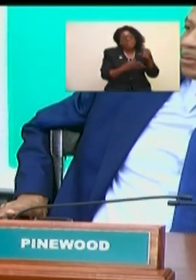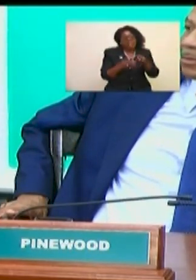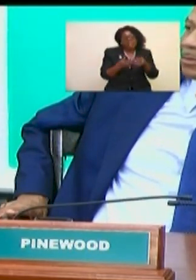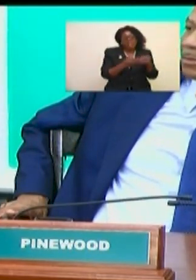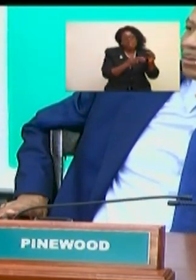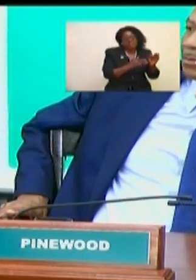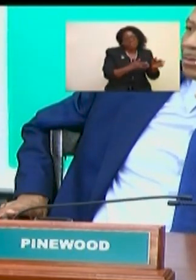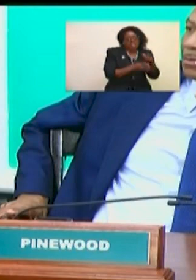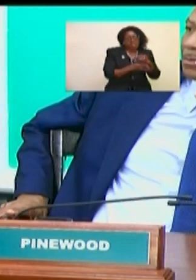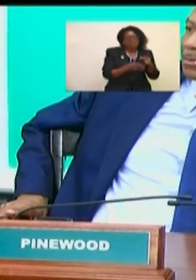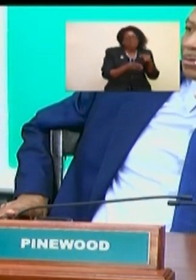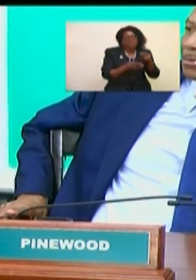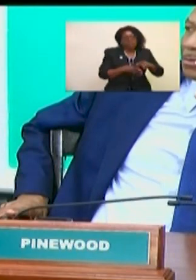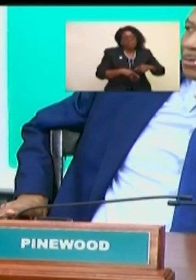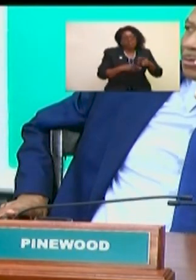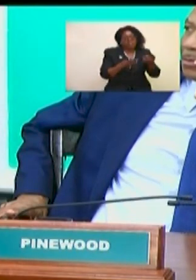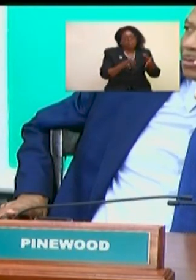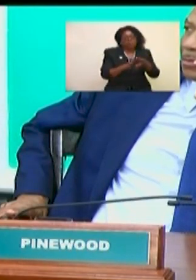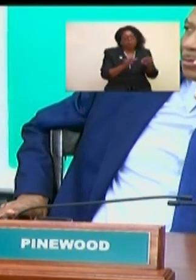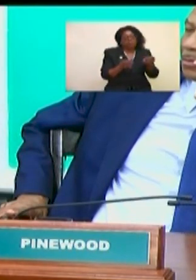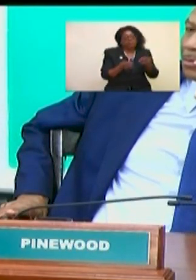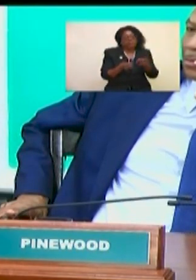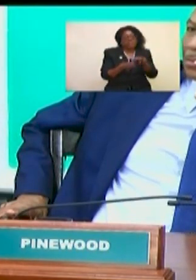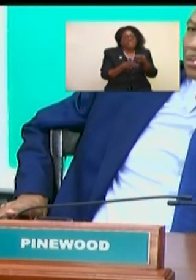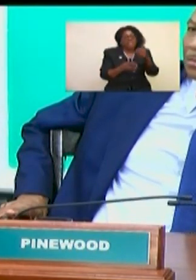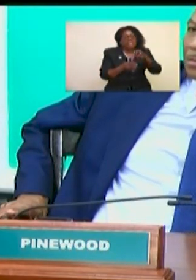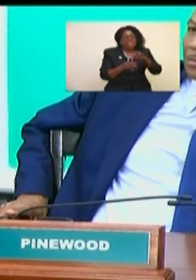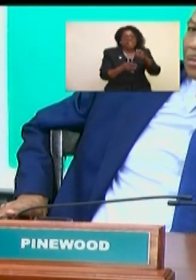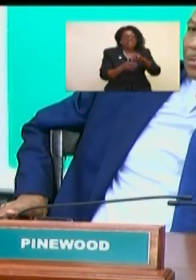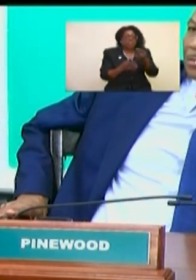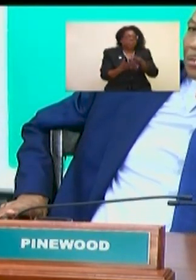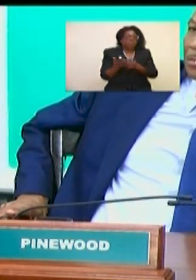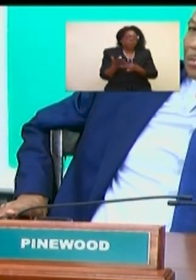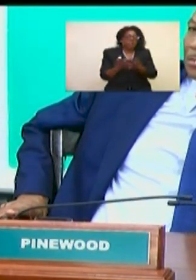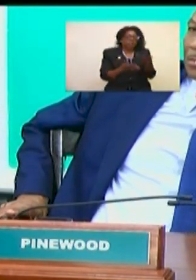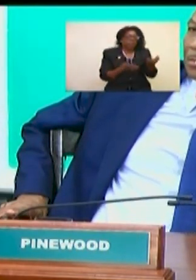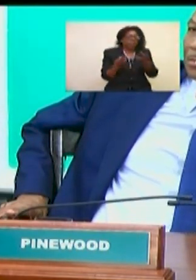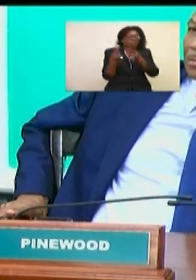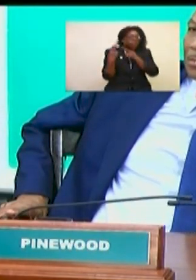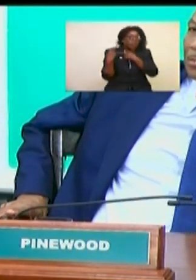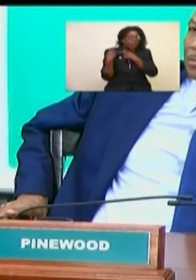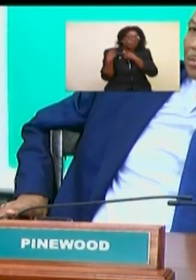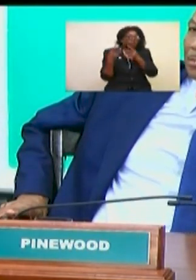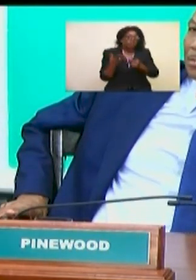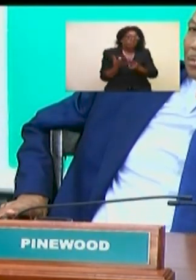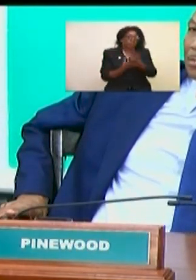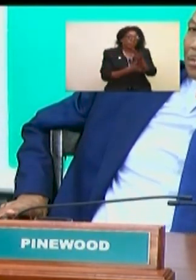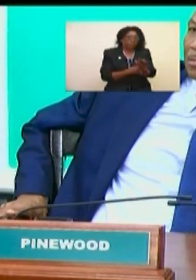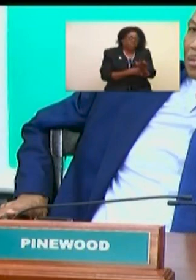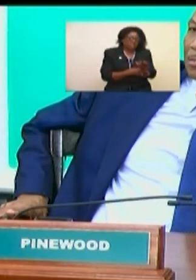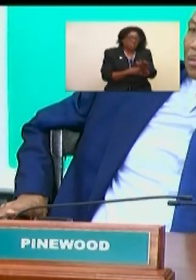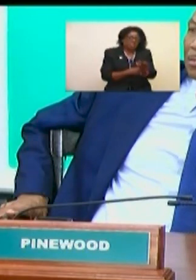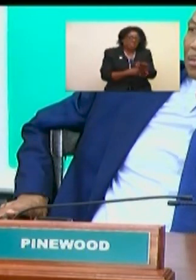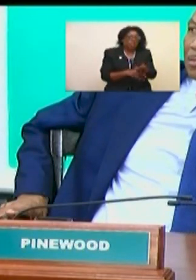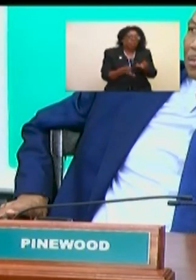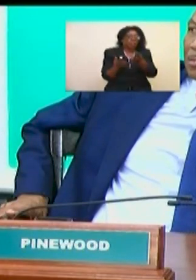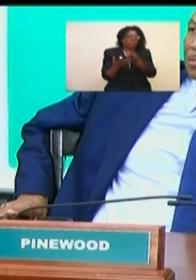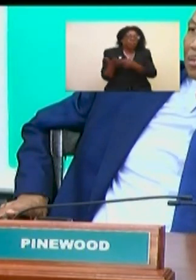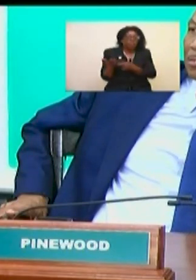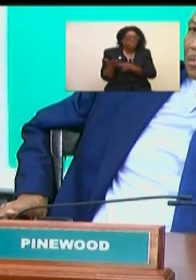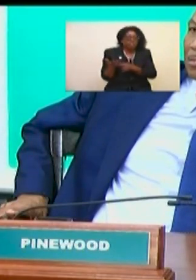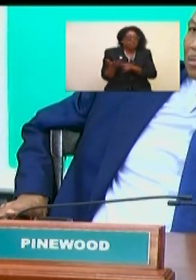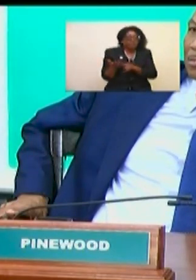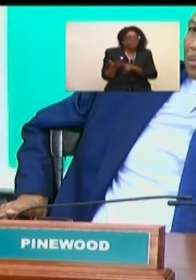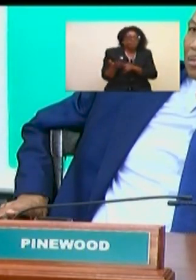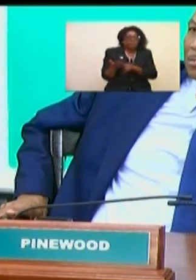for the reproduction of the election report and those responsible for producing current reports. That's